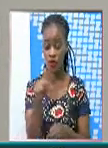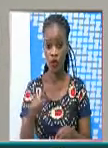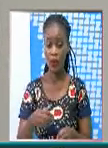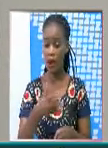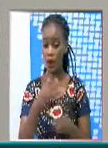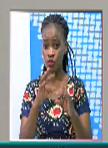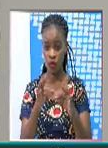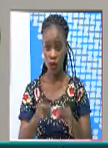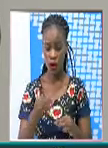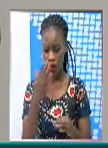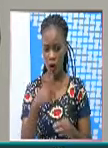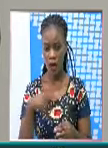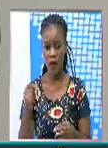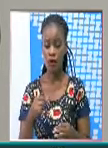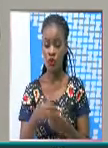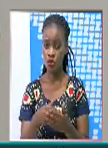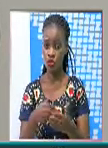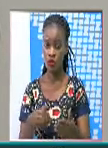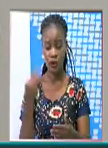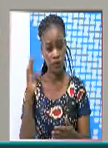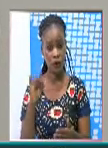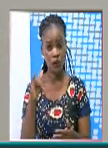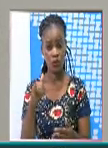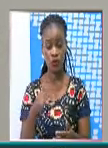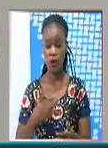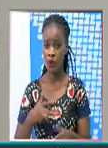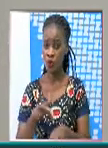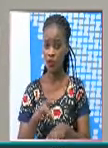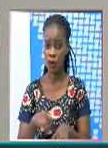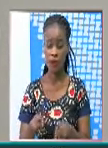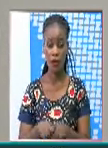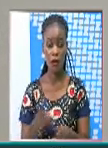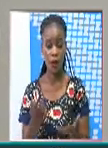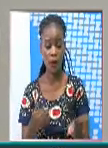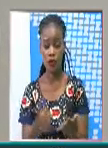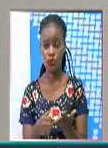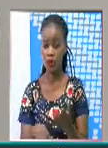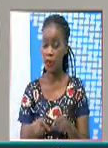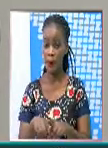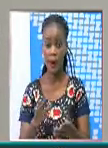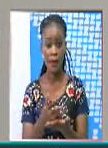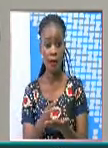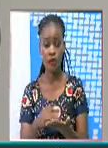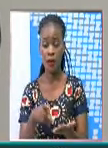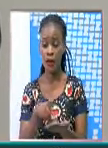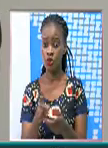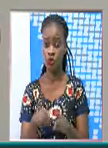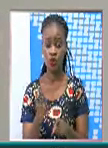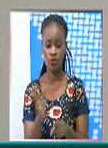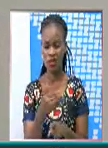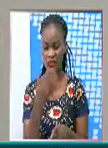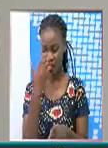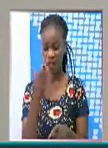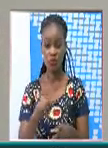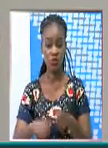Uganda. When it goes back, it has to be full. If you don't fill it up, there will be a major problem. the supplier, the buyer on the other side will say, my